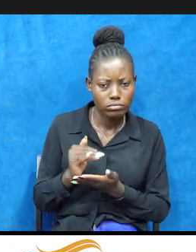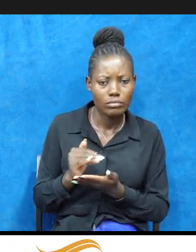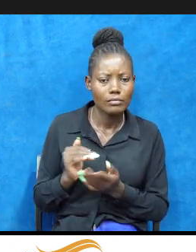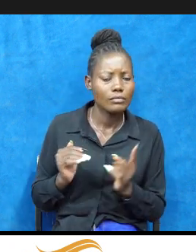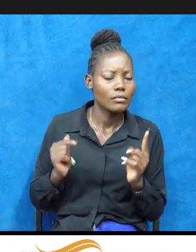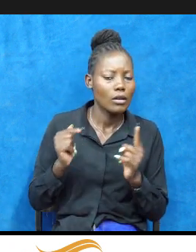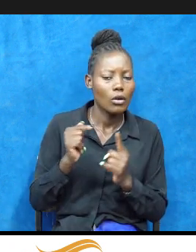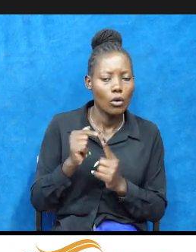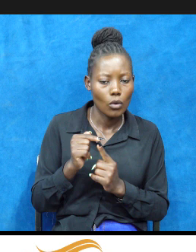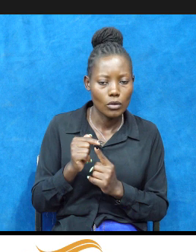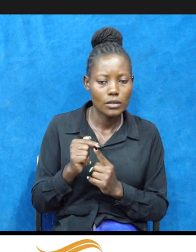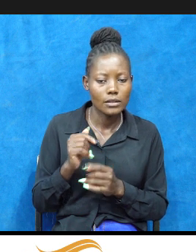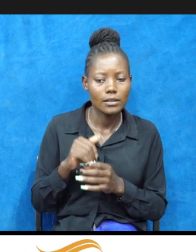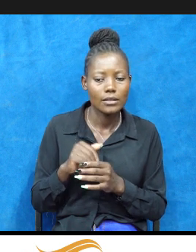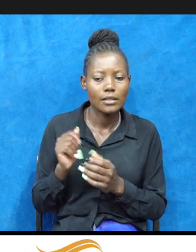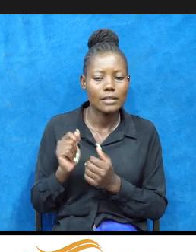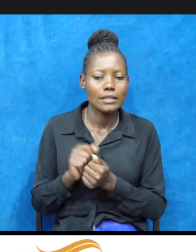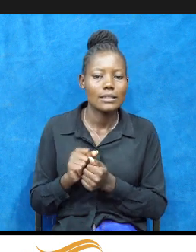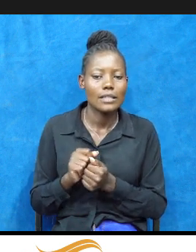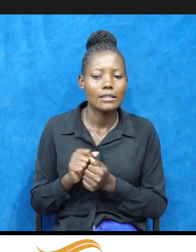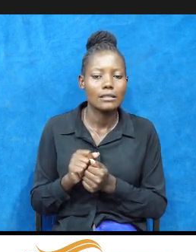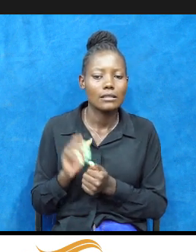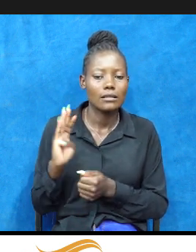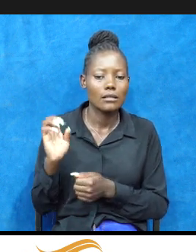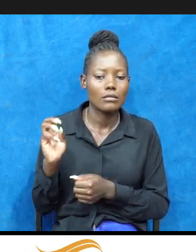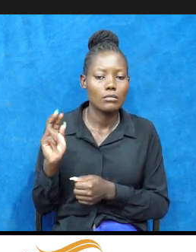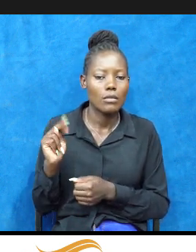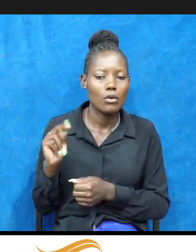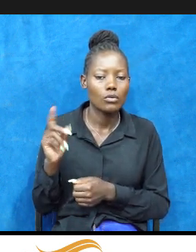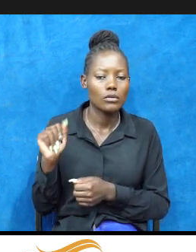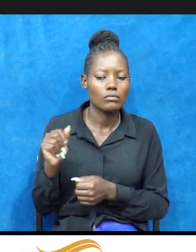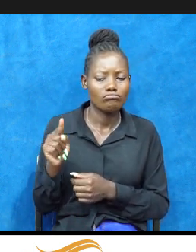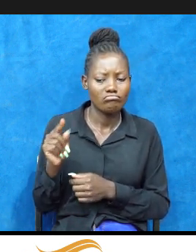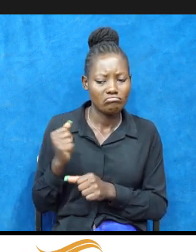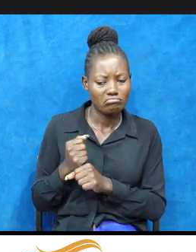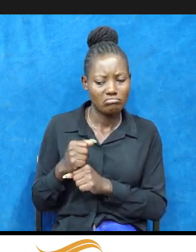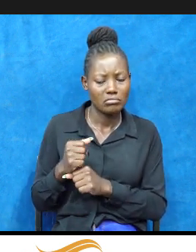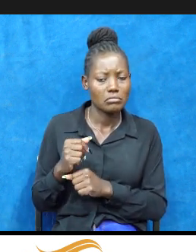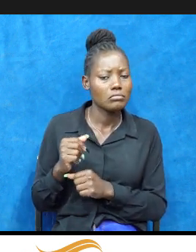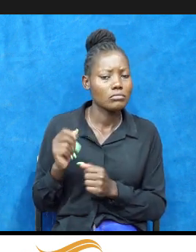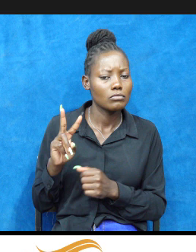go in 10 bounds. And we do that twice a week. And